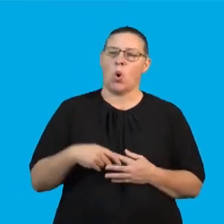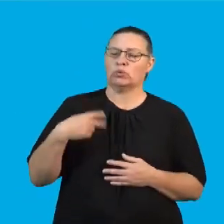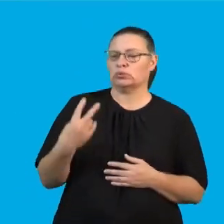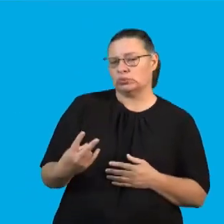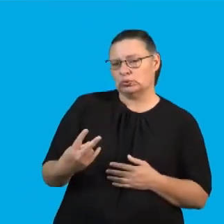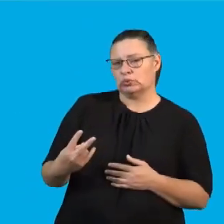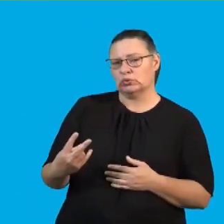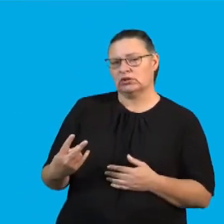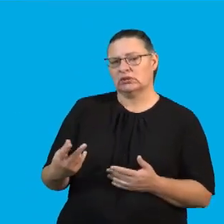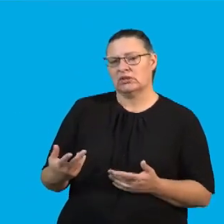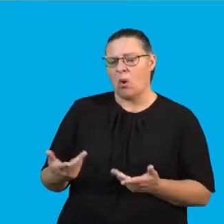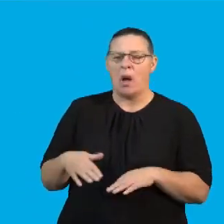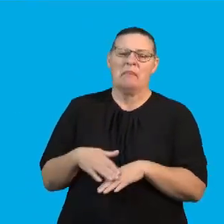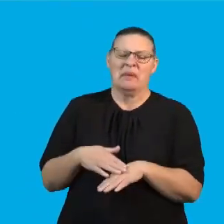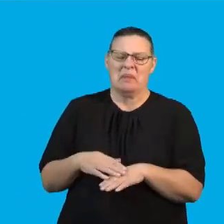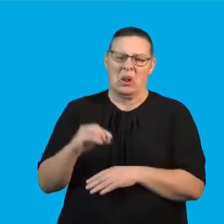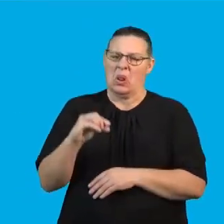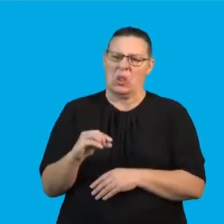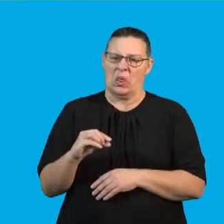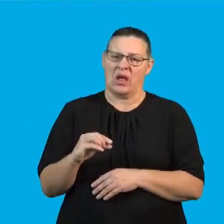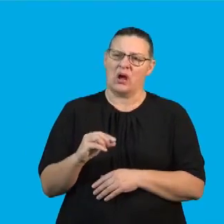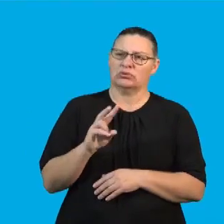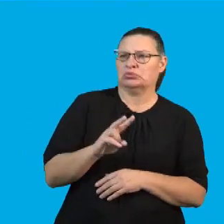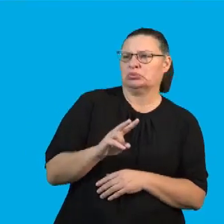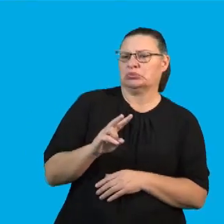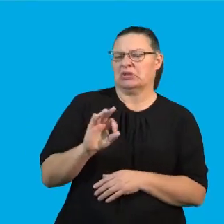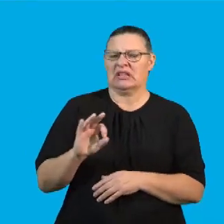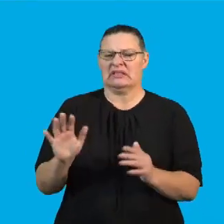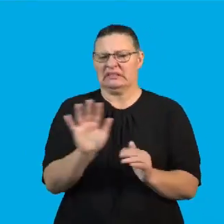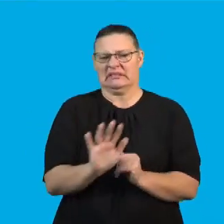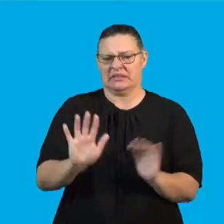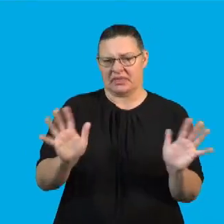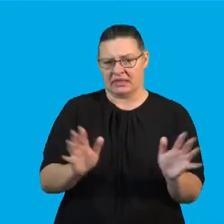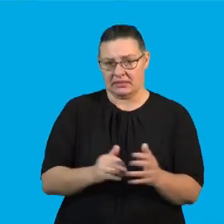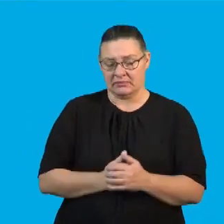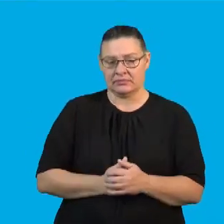go or two or minimal numbers that are there.